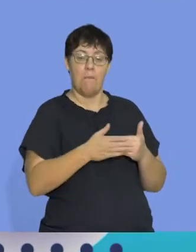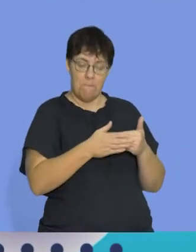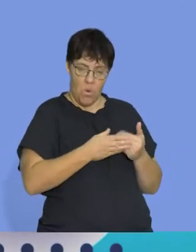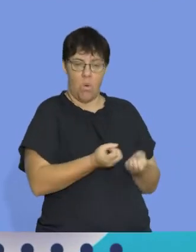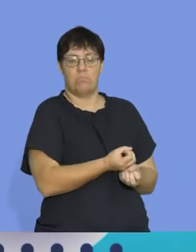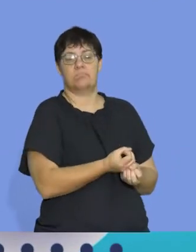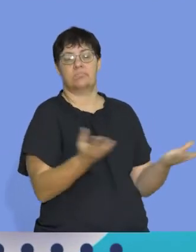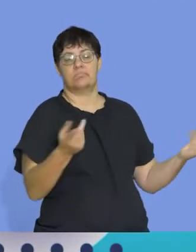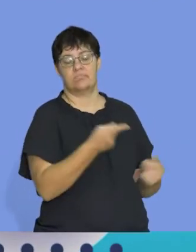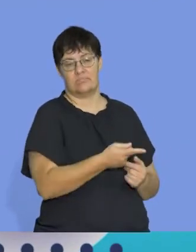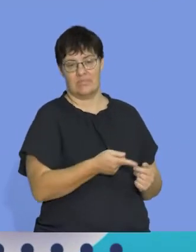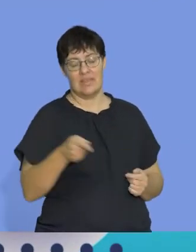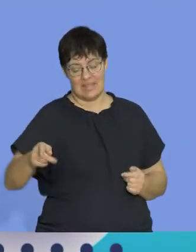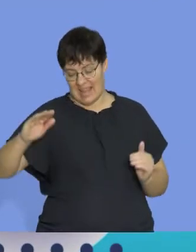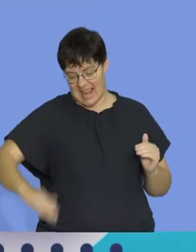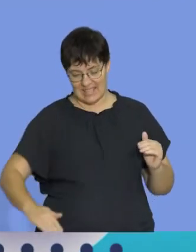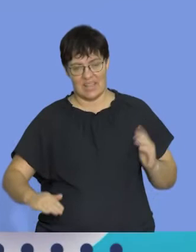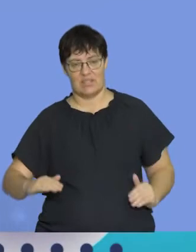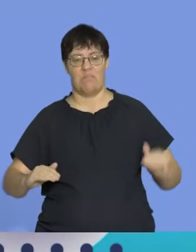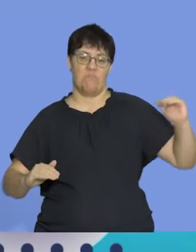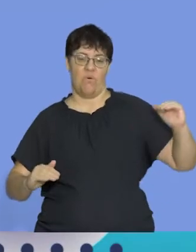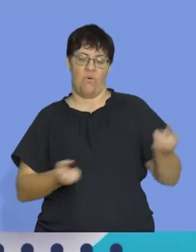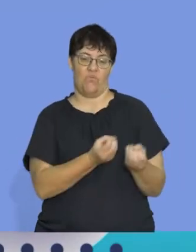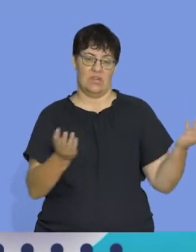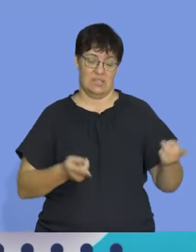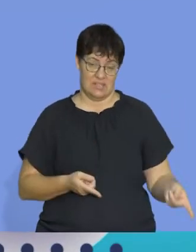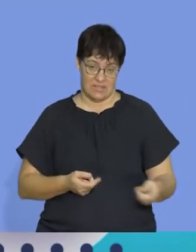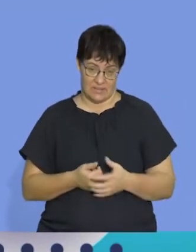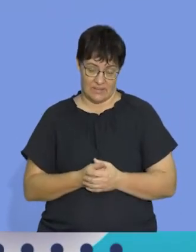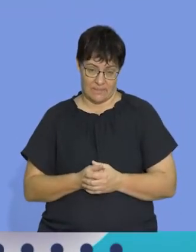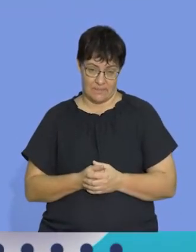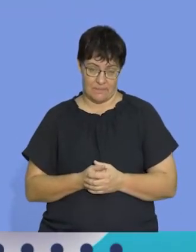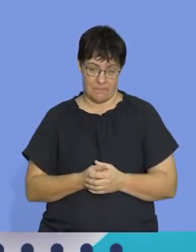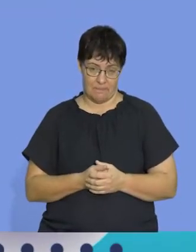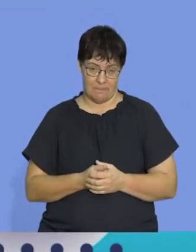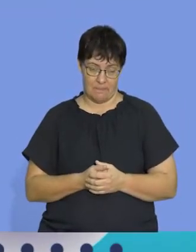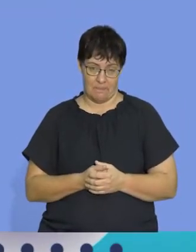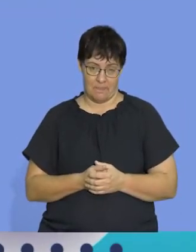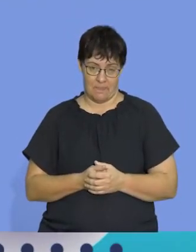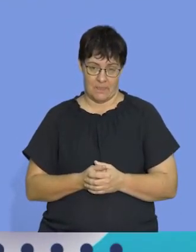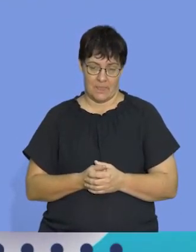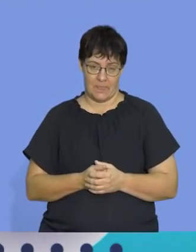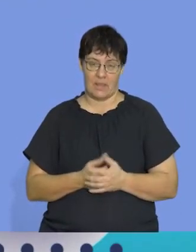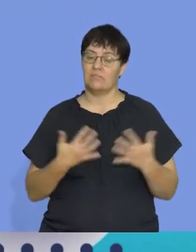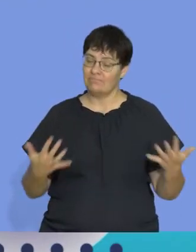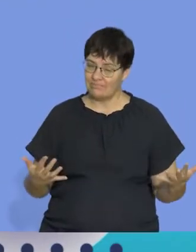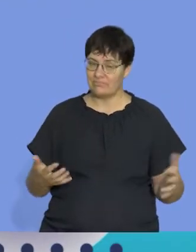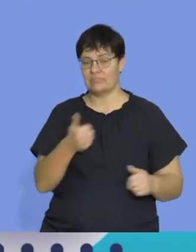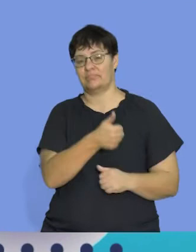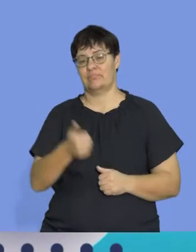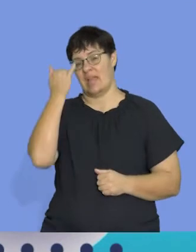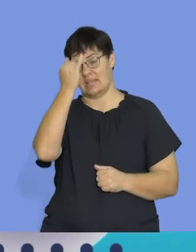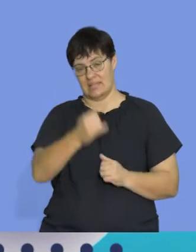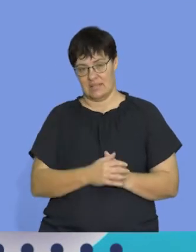is less than the amount of energy that is actually released when these new bonds are formed. So that's the main idea. So the